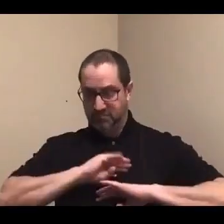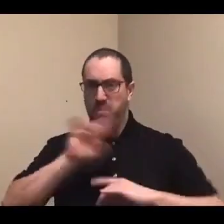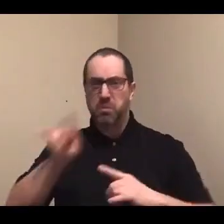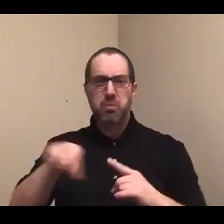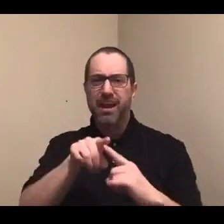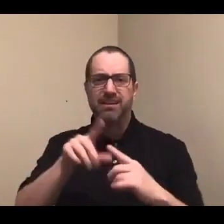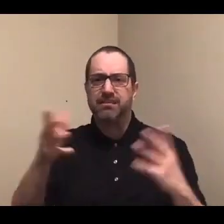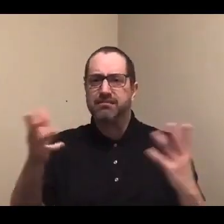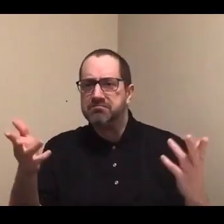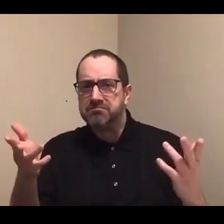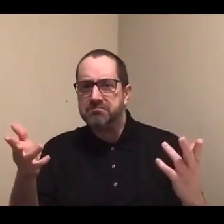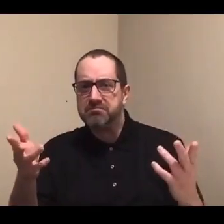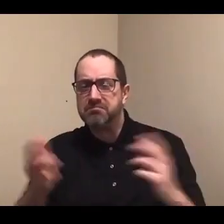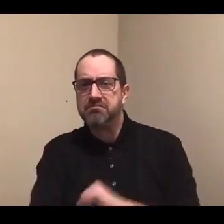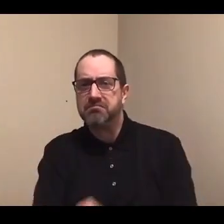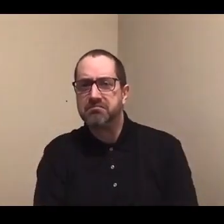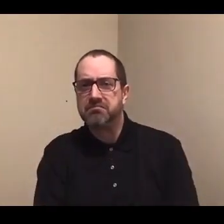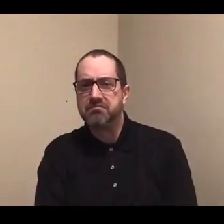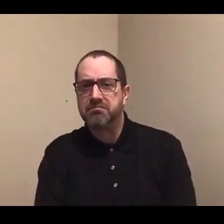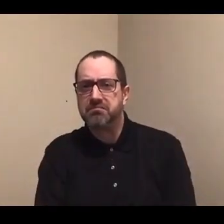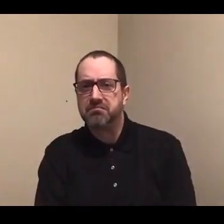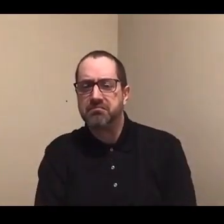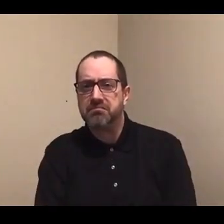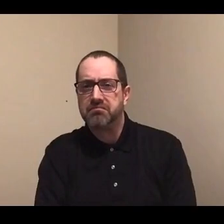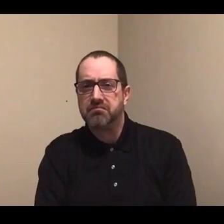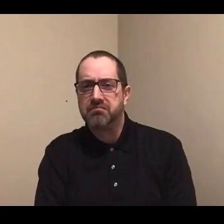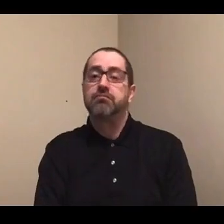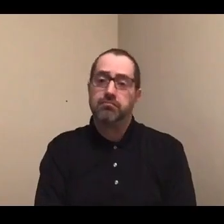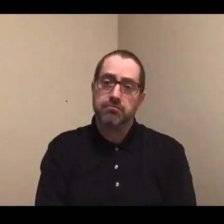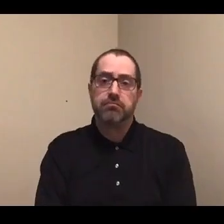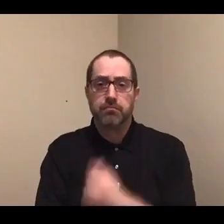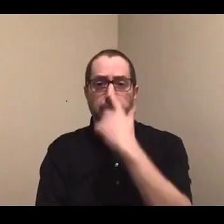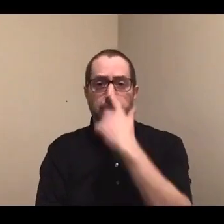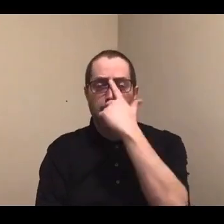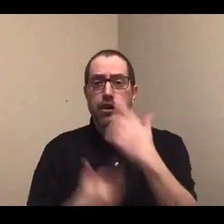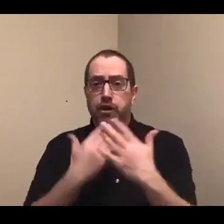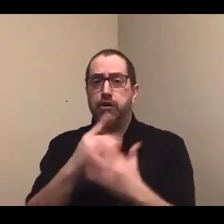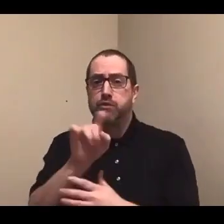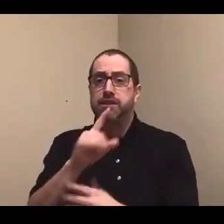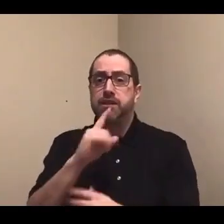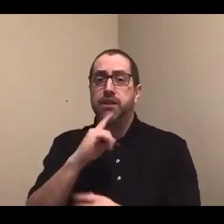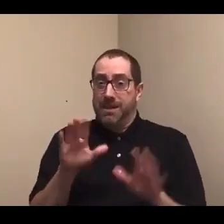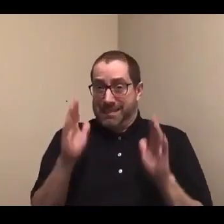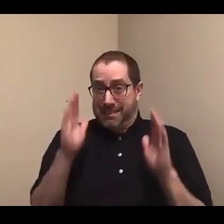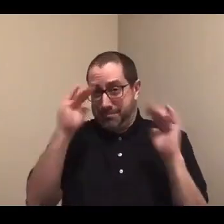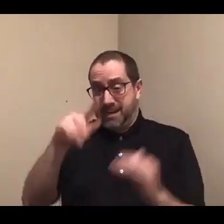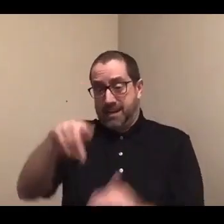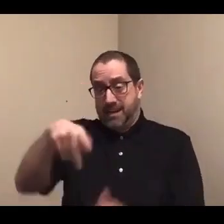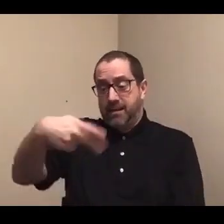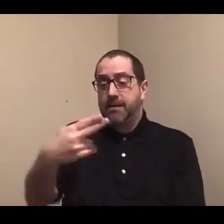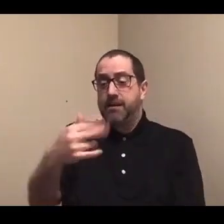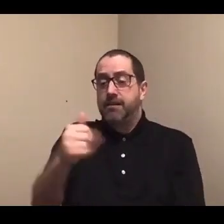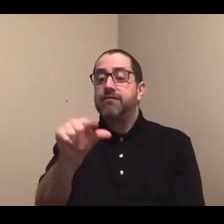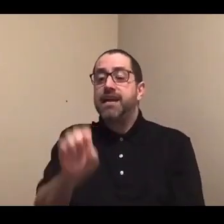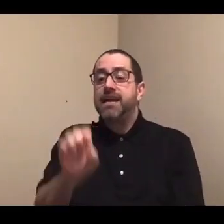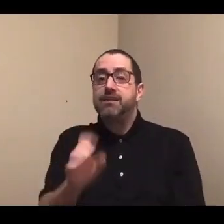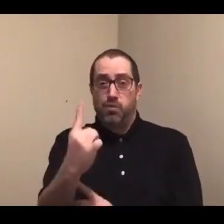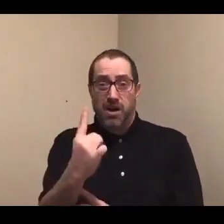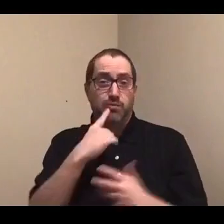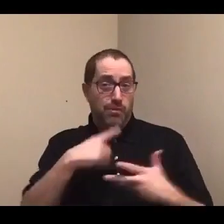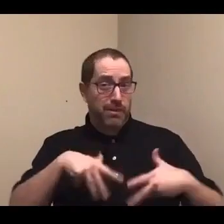question. We're still anticipating that phase 1 is going to get done right away, probably by the end of the month. Premier